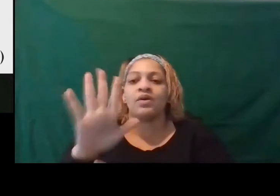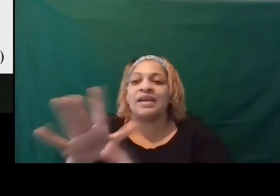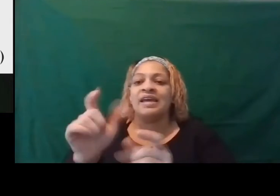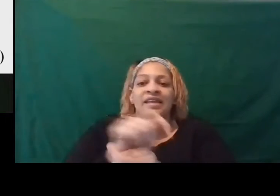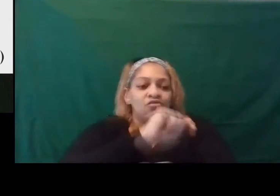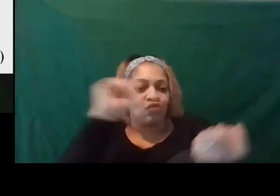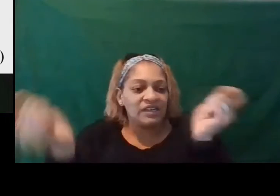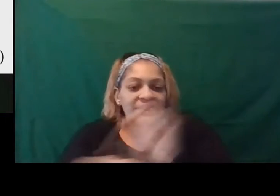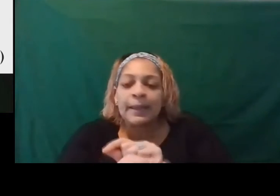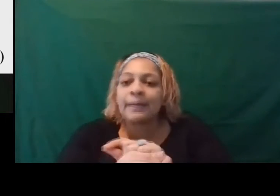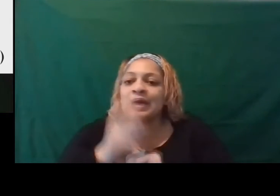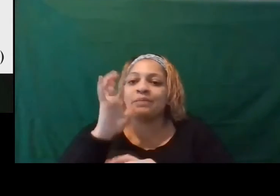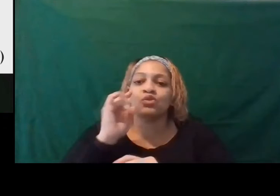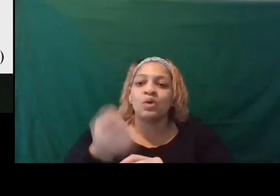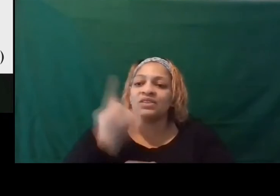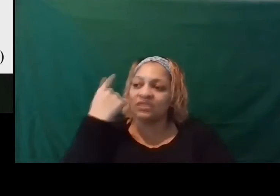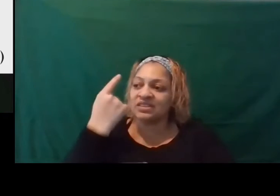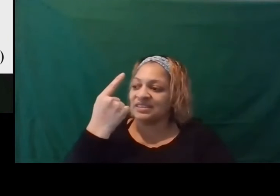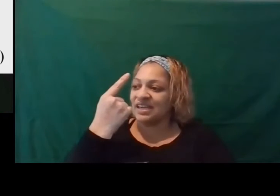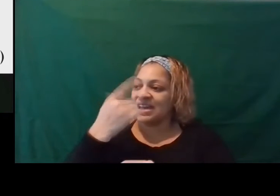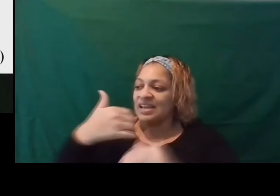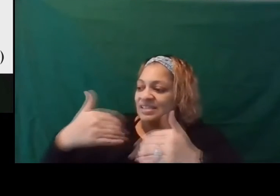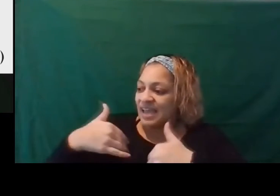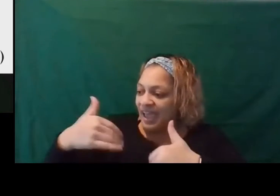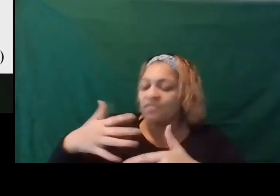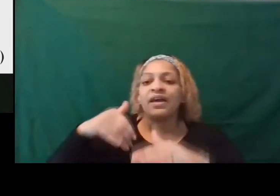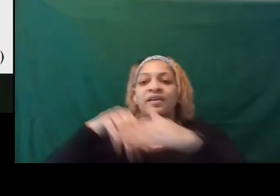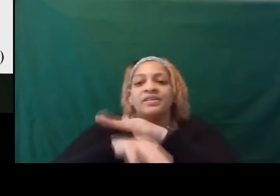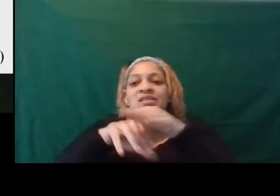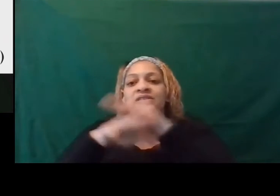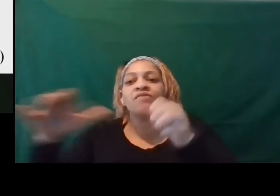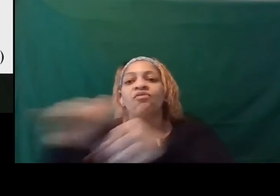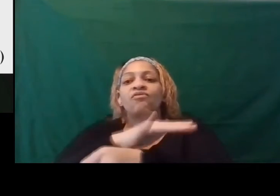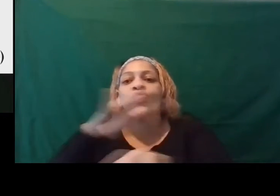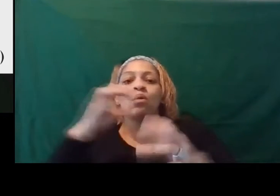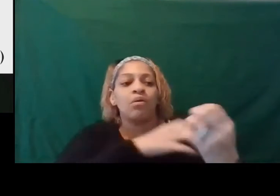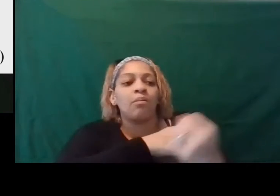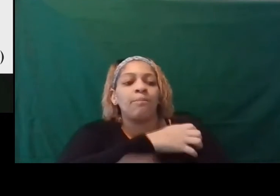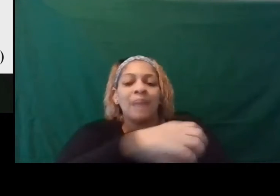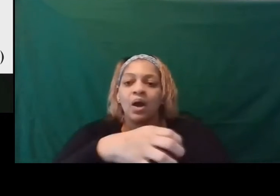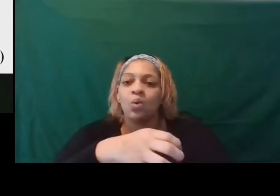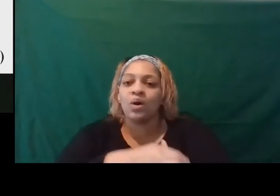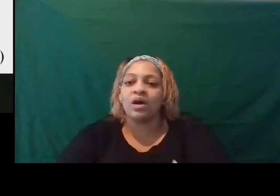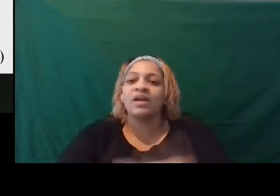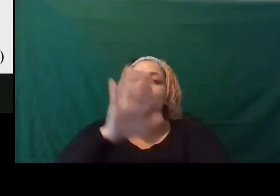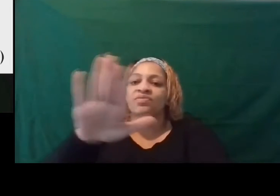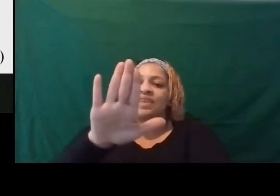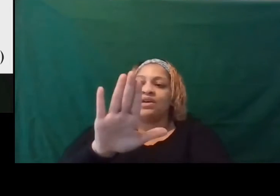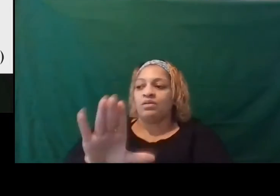to step into what it means to have access to the full power and potentiality of their